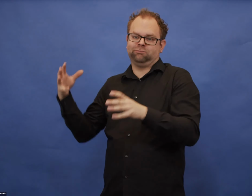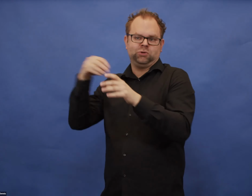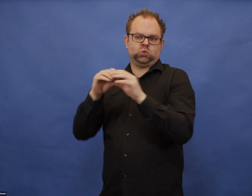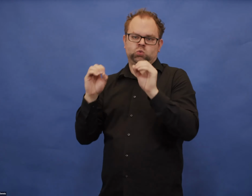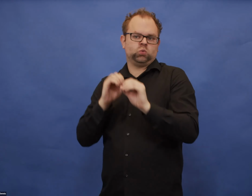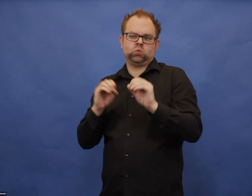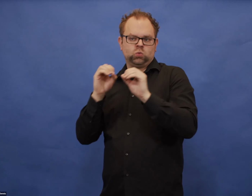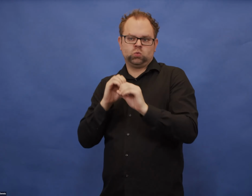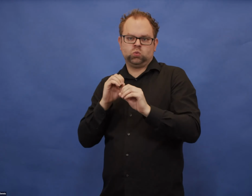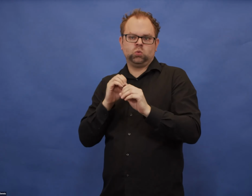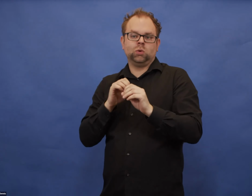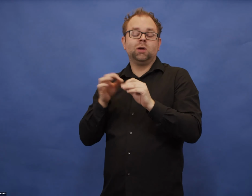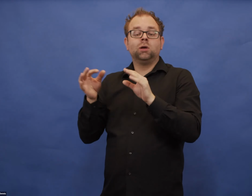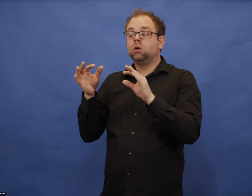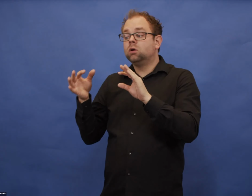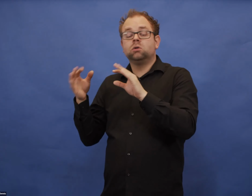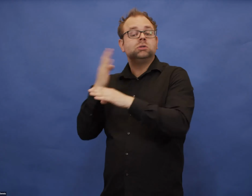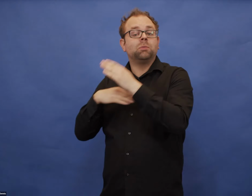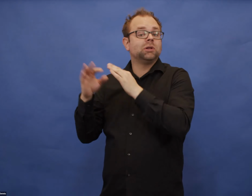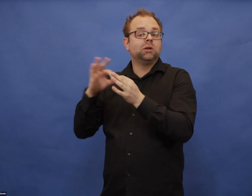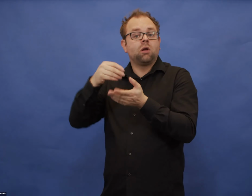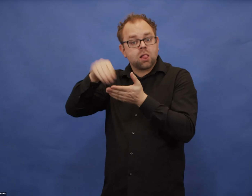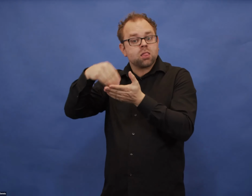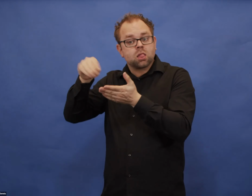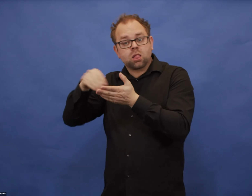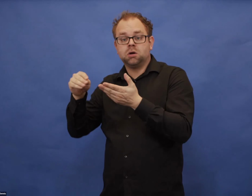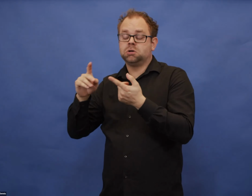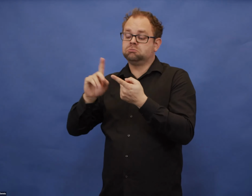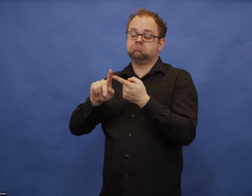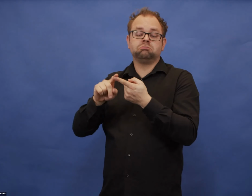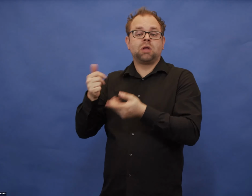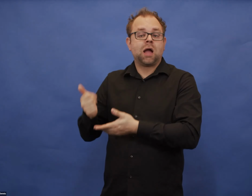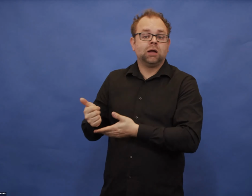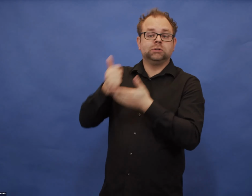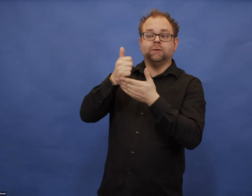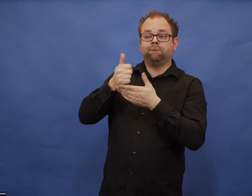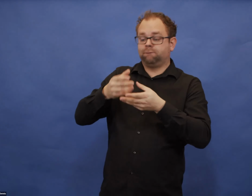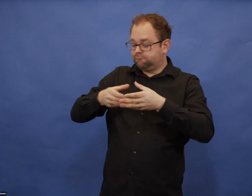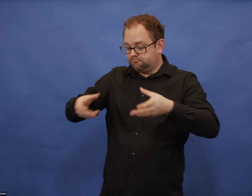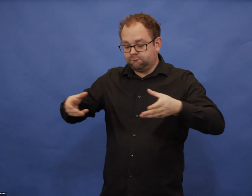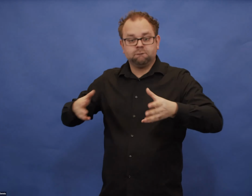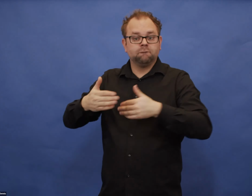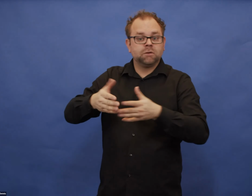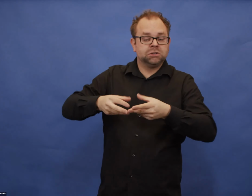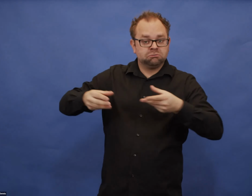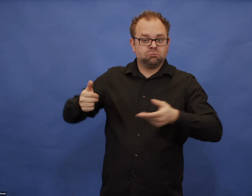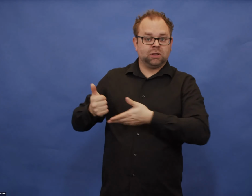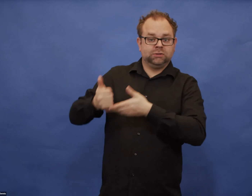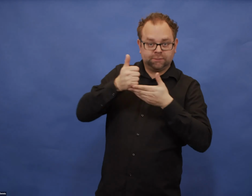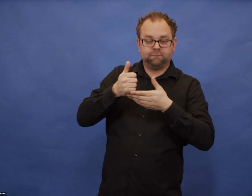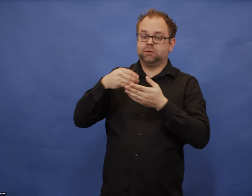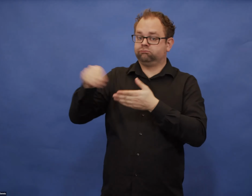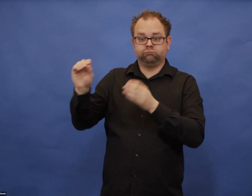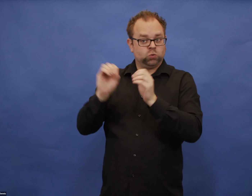with disabilities and persons without disabilities in regard to employment. Most